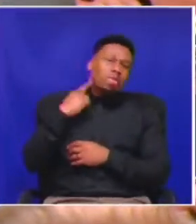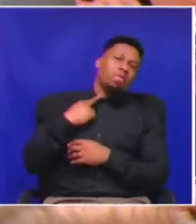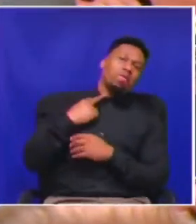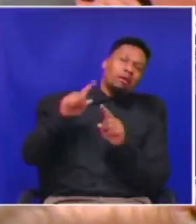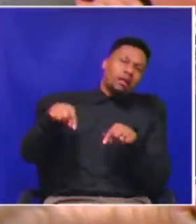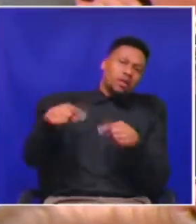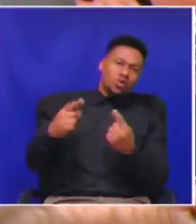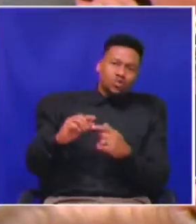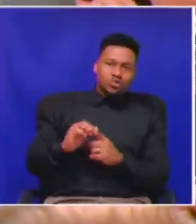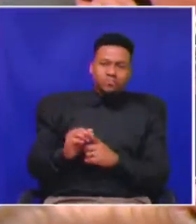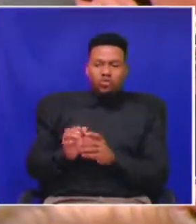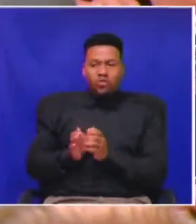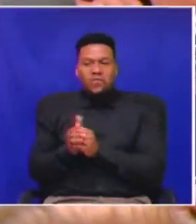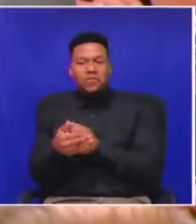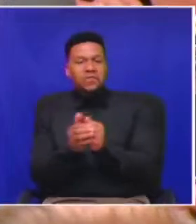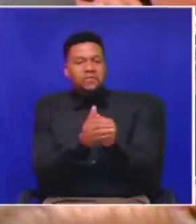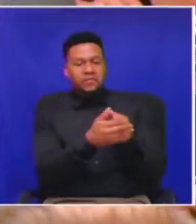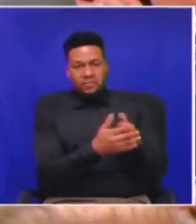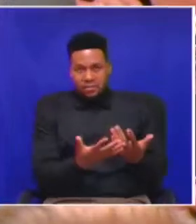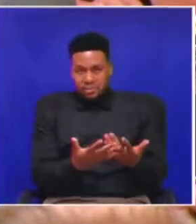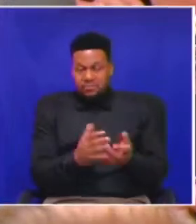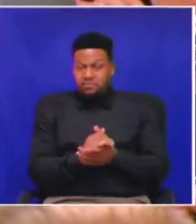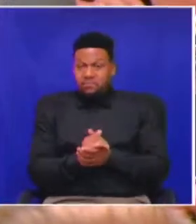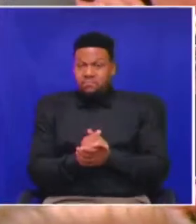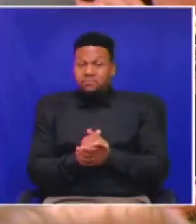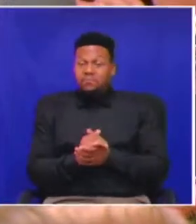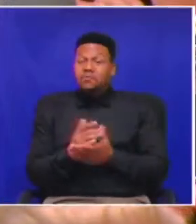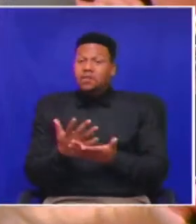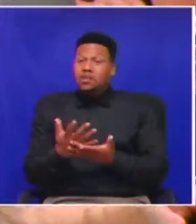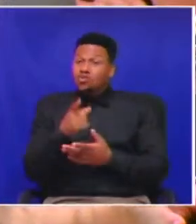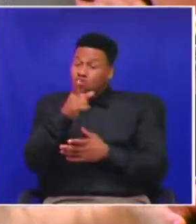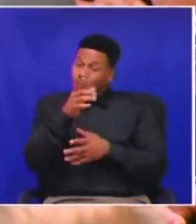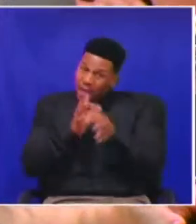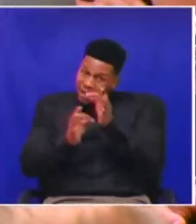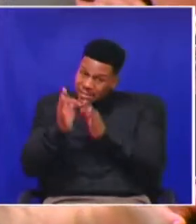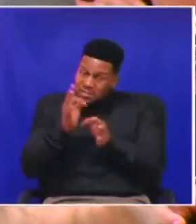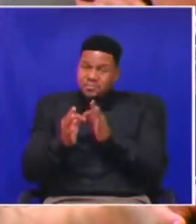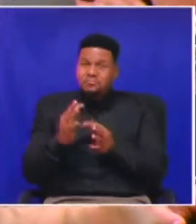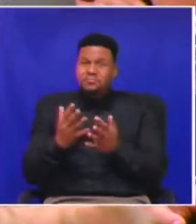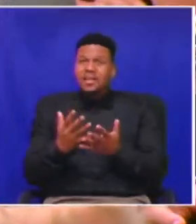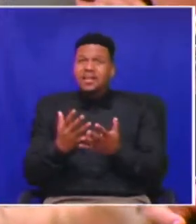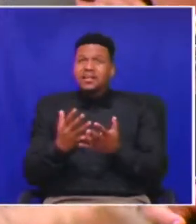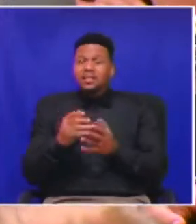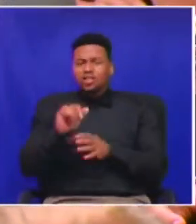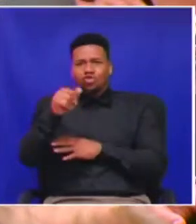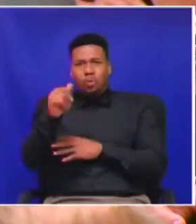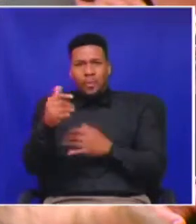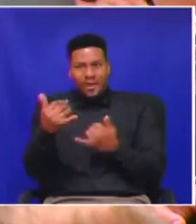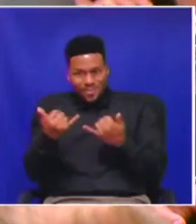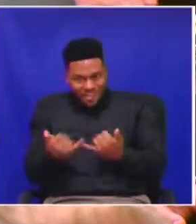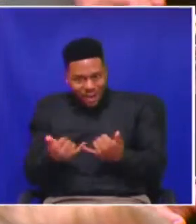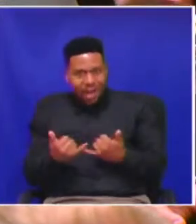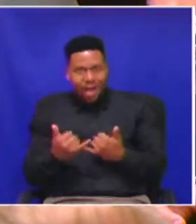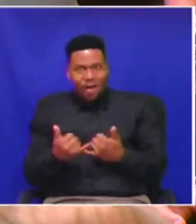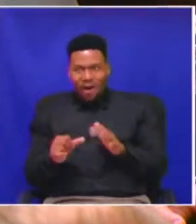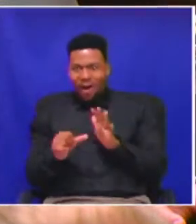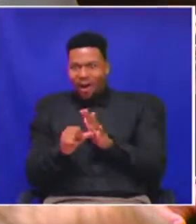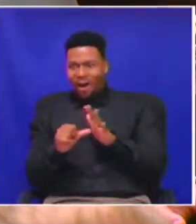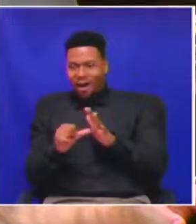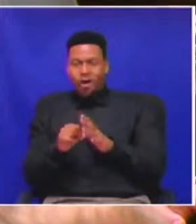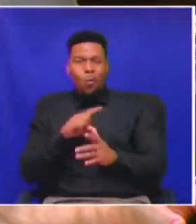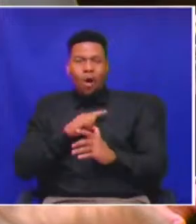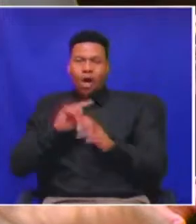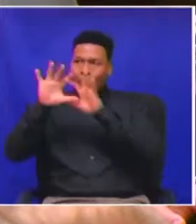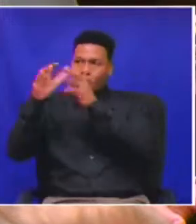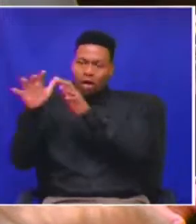the residents of Johannesburg why the state of their city suddenly matters to national government when the world is watching, but not